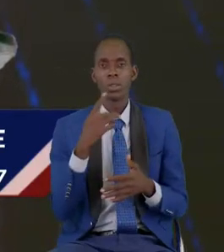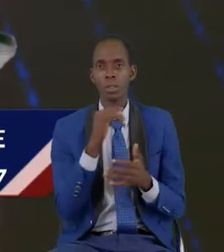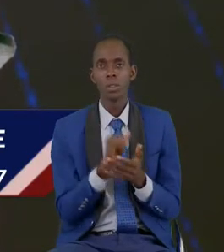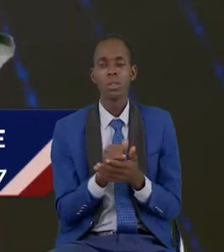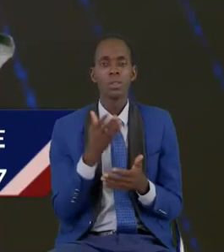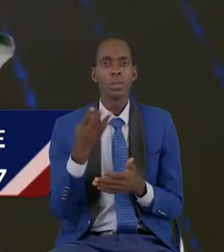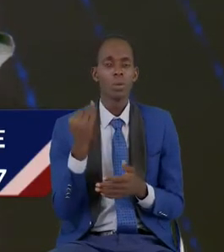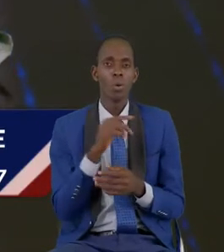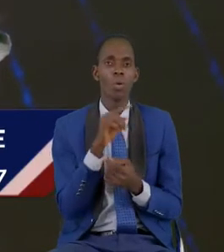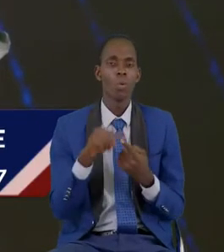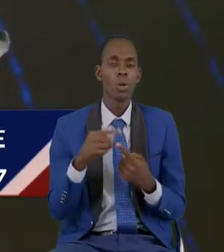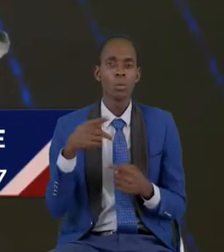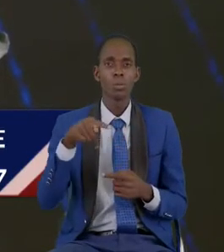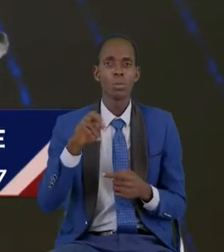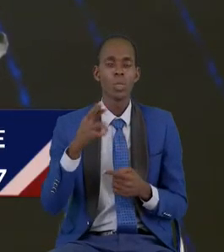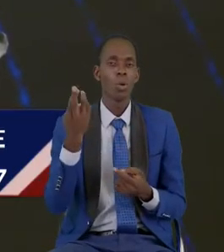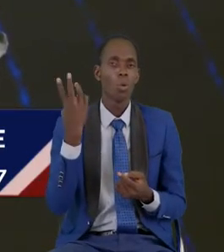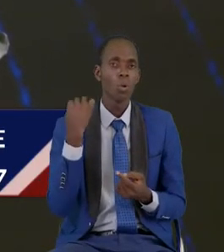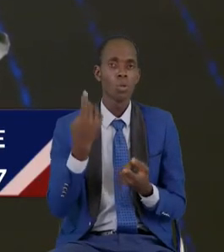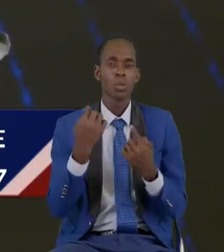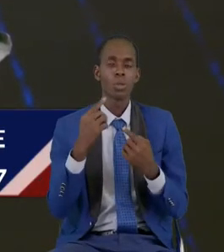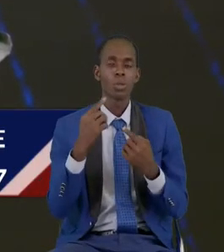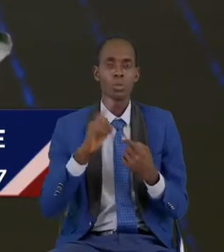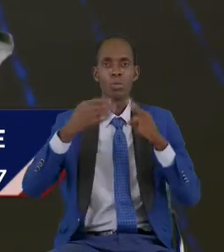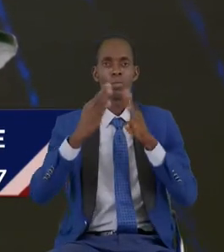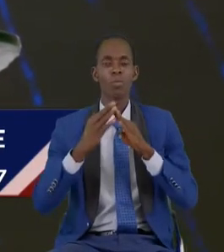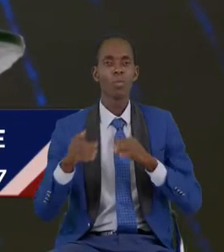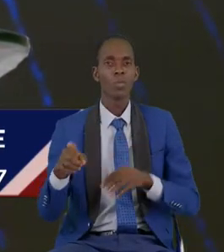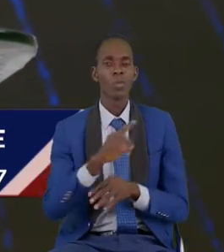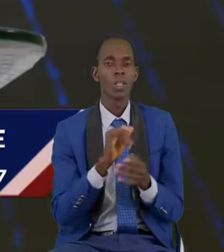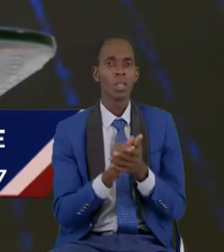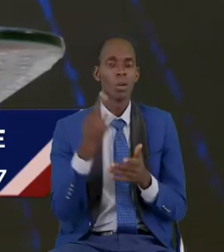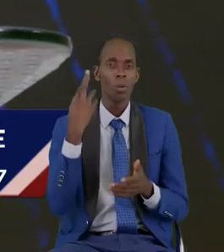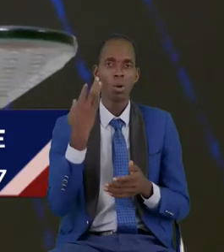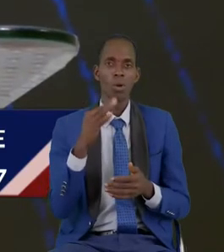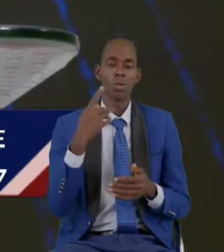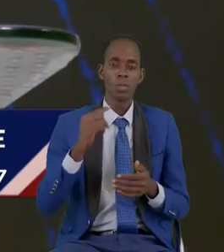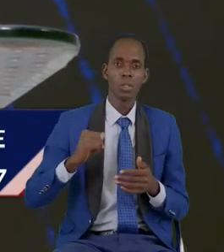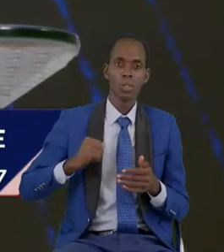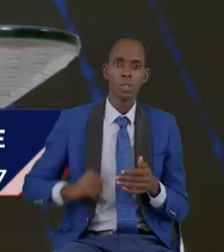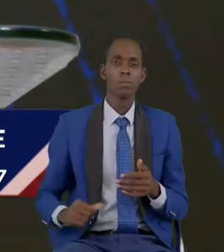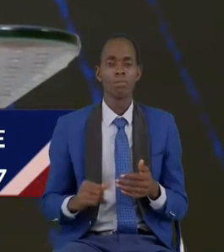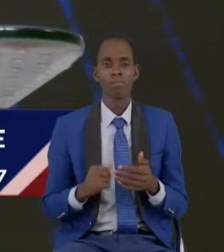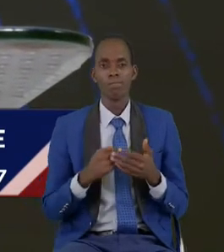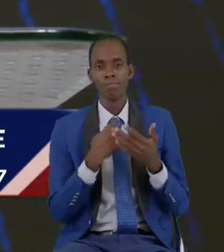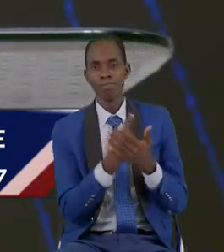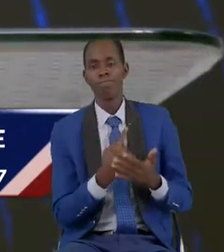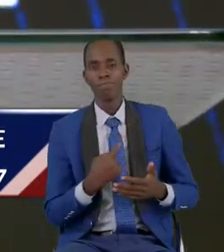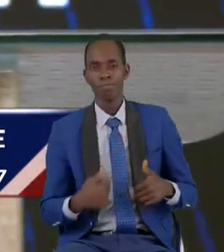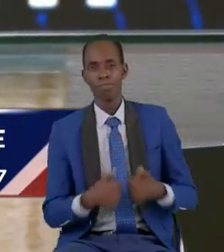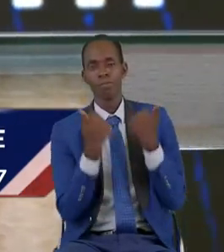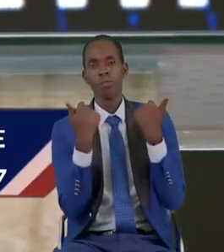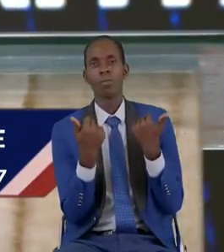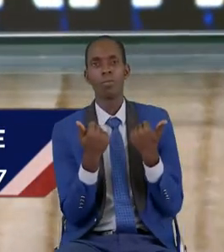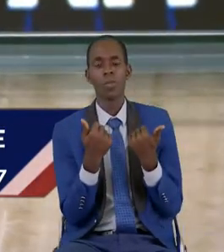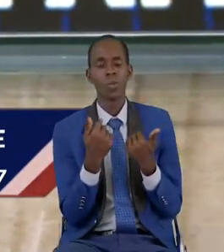unto Jerusalem, they that were of the circumcision contended with him. What a pity.